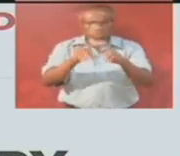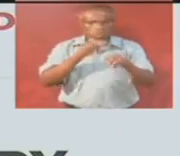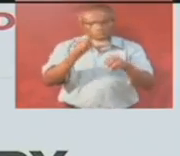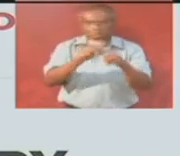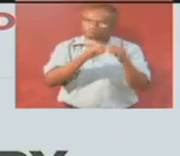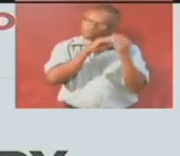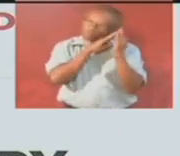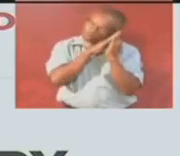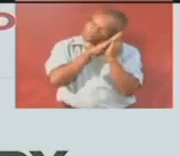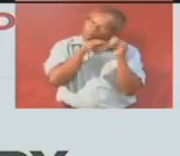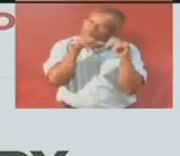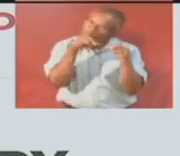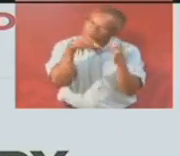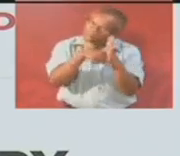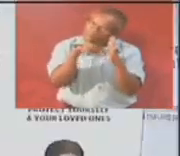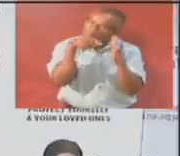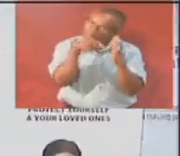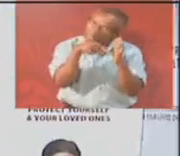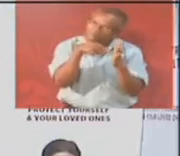C. So thank you very much.